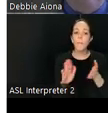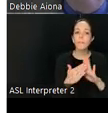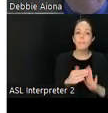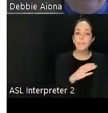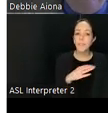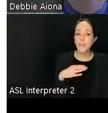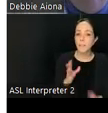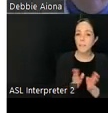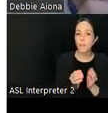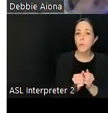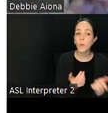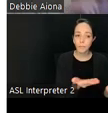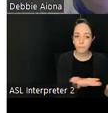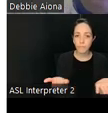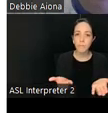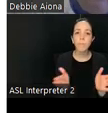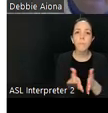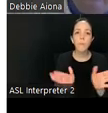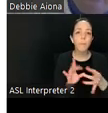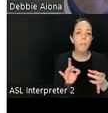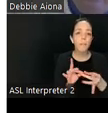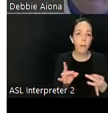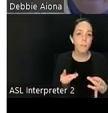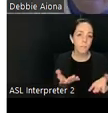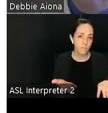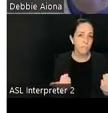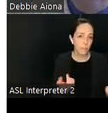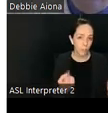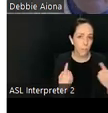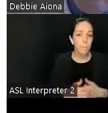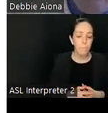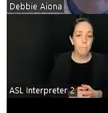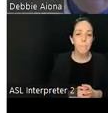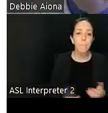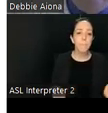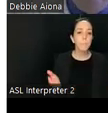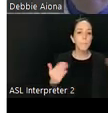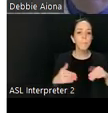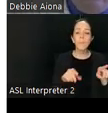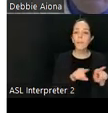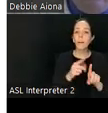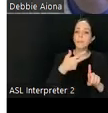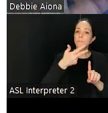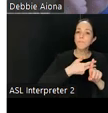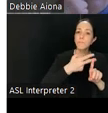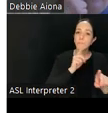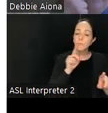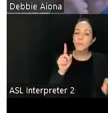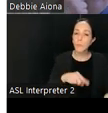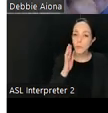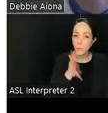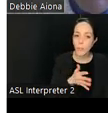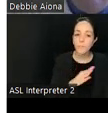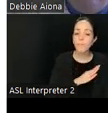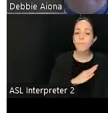testimony accepted. The oversight board may also issue quarterly reports. The board shall